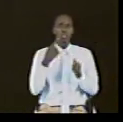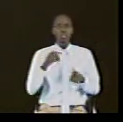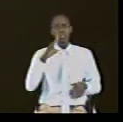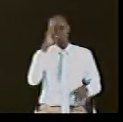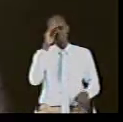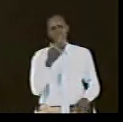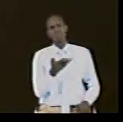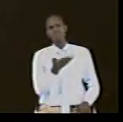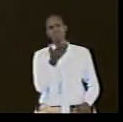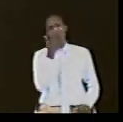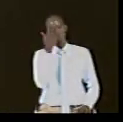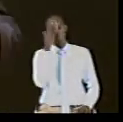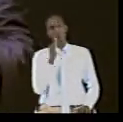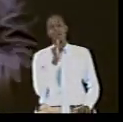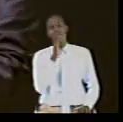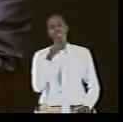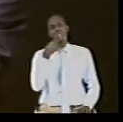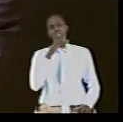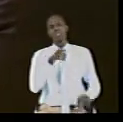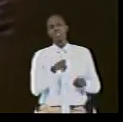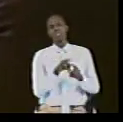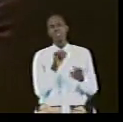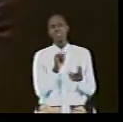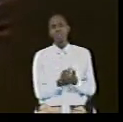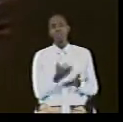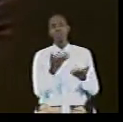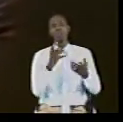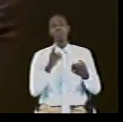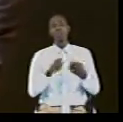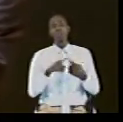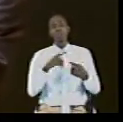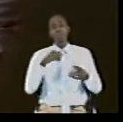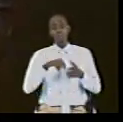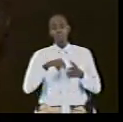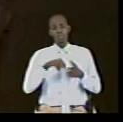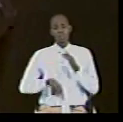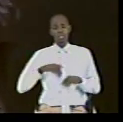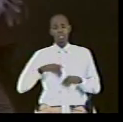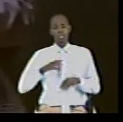that? They'll say, one deeper life to go back to